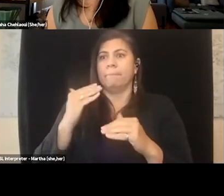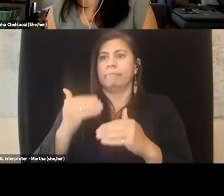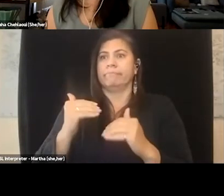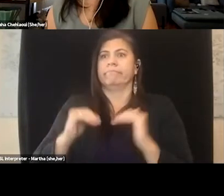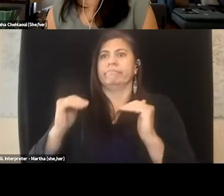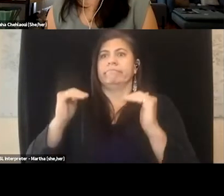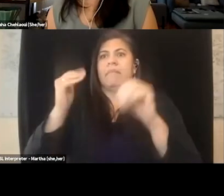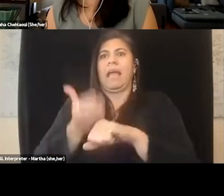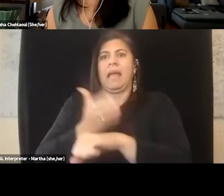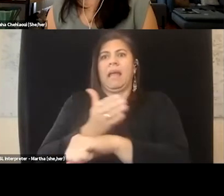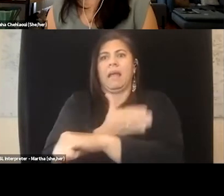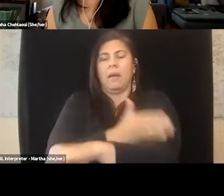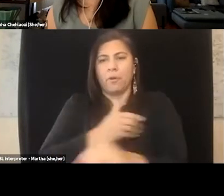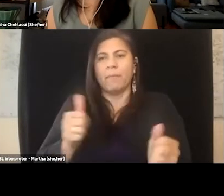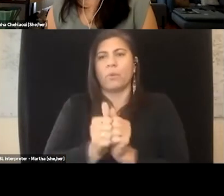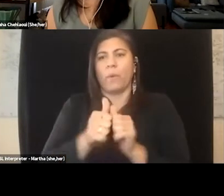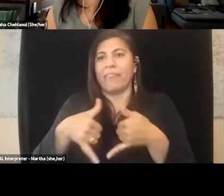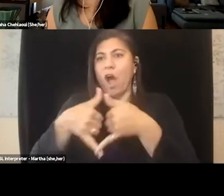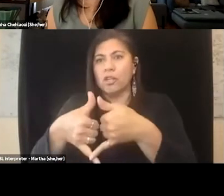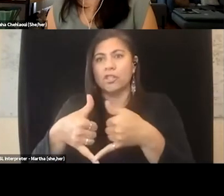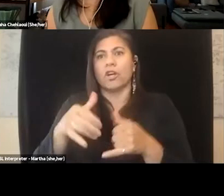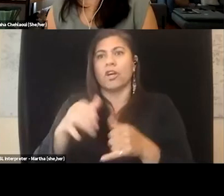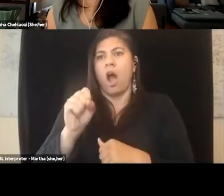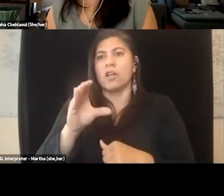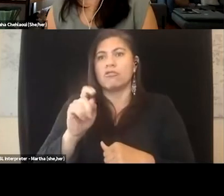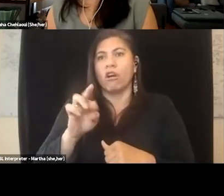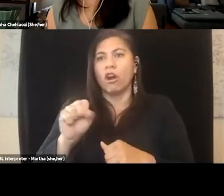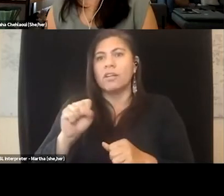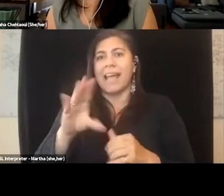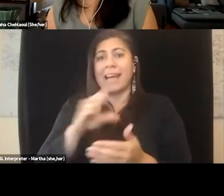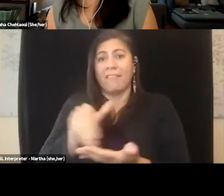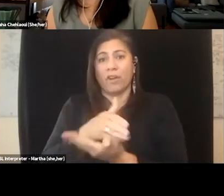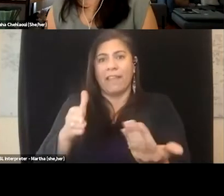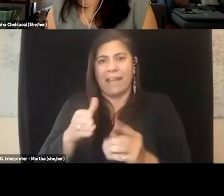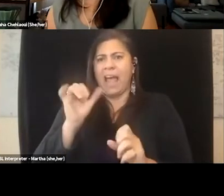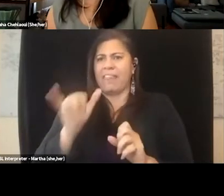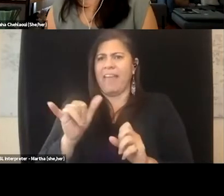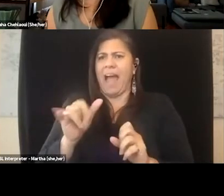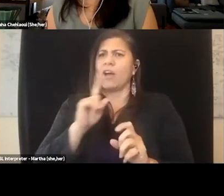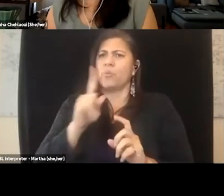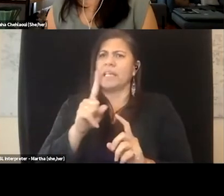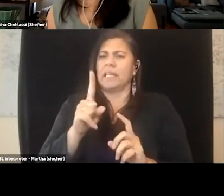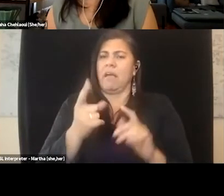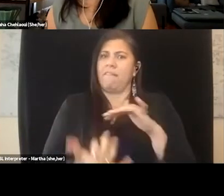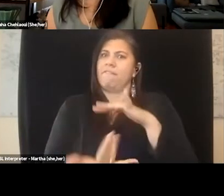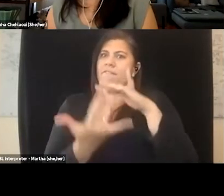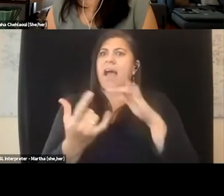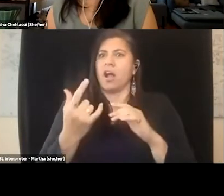Oscars So White movement, you know, that put the fire under people's butts to say, this is not okay. You can't just